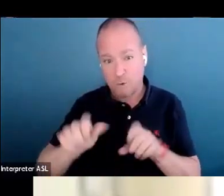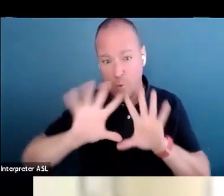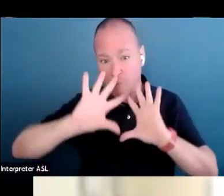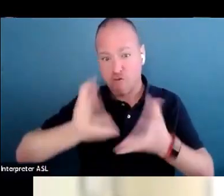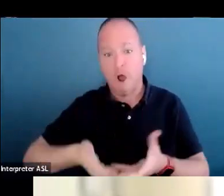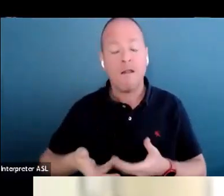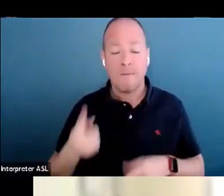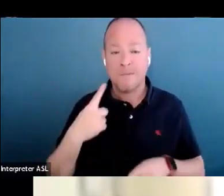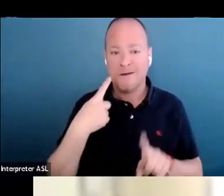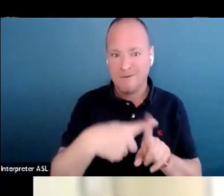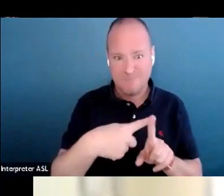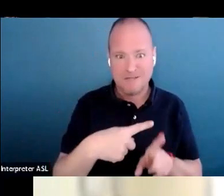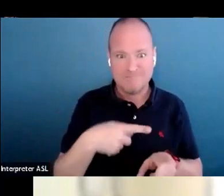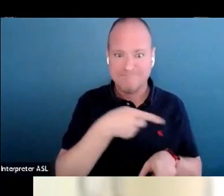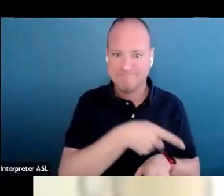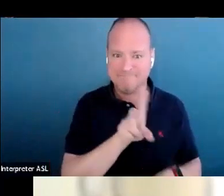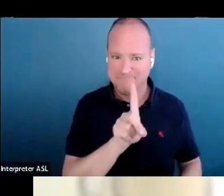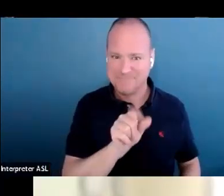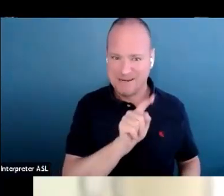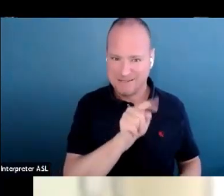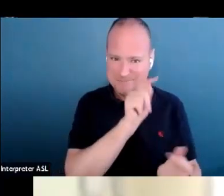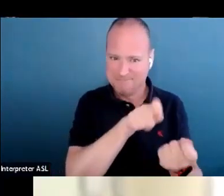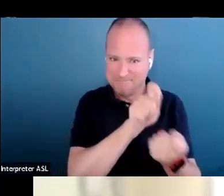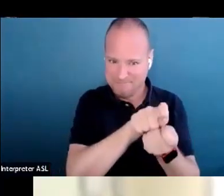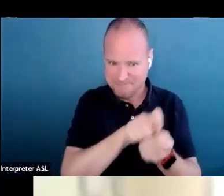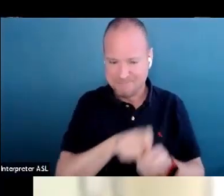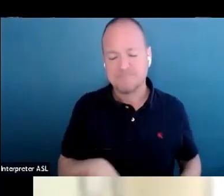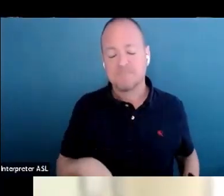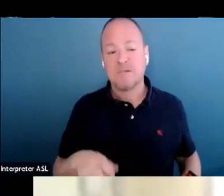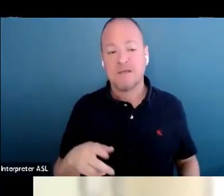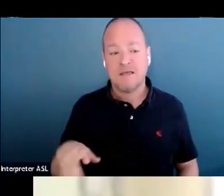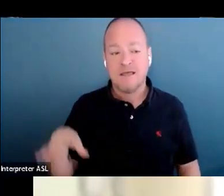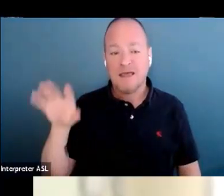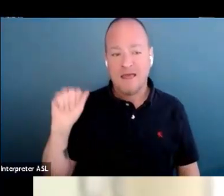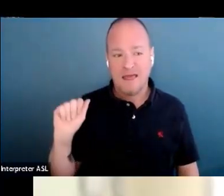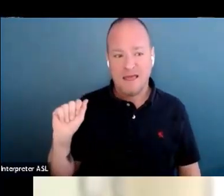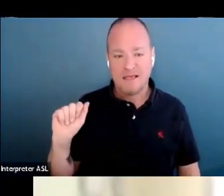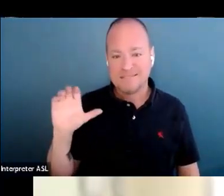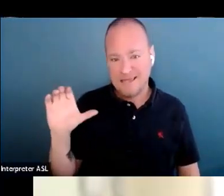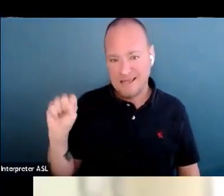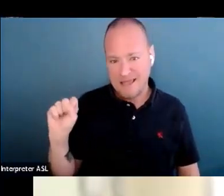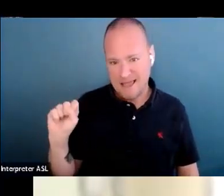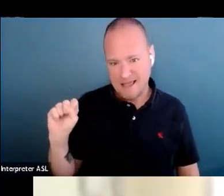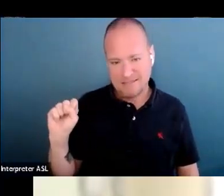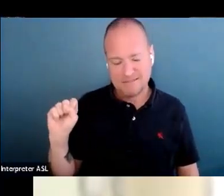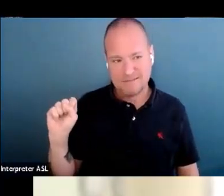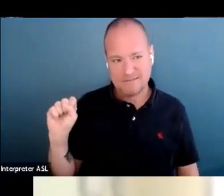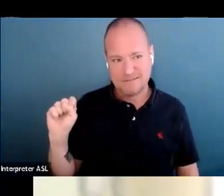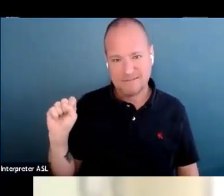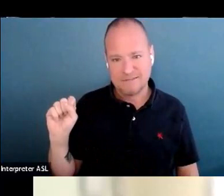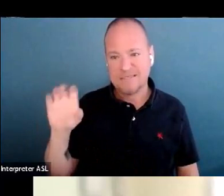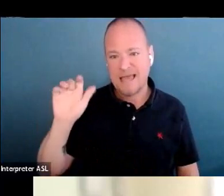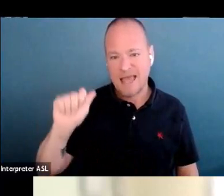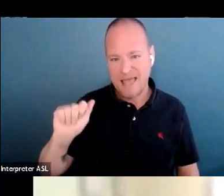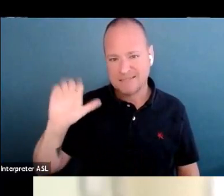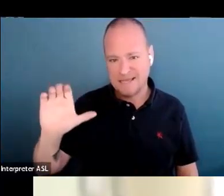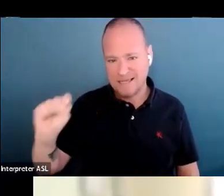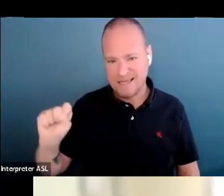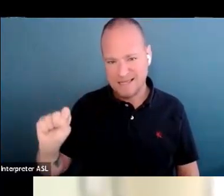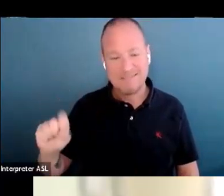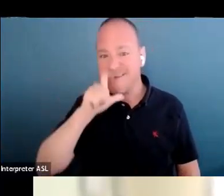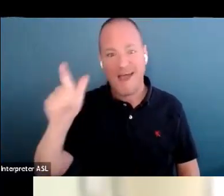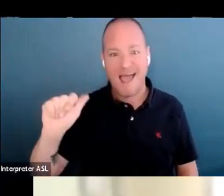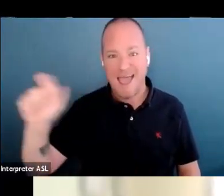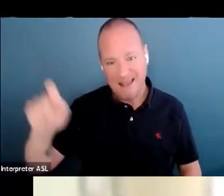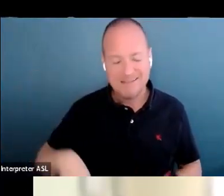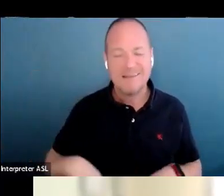terms of data. And if you think, the ACS, not the ACS, but the ACS, the American Community